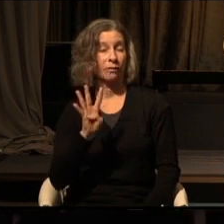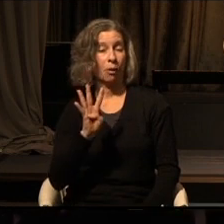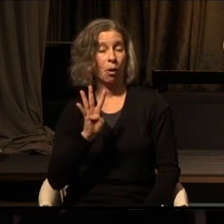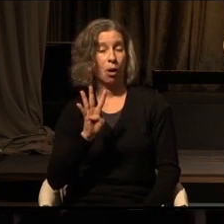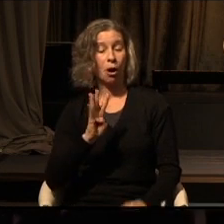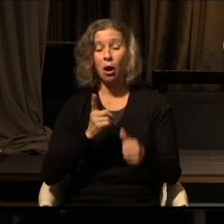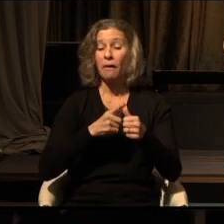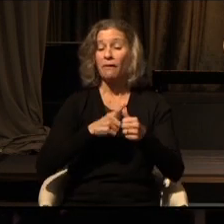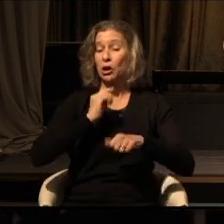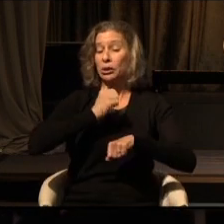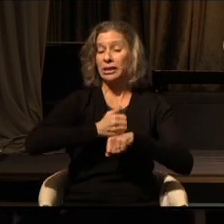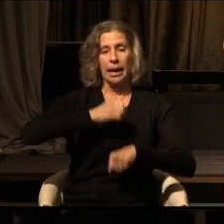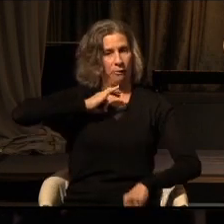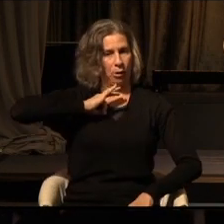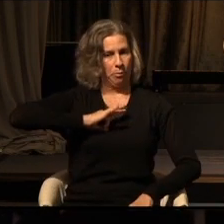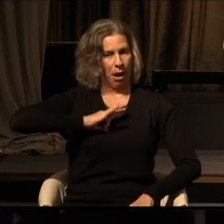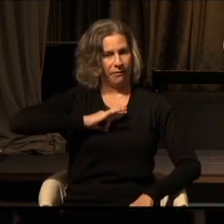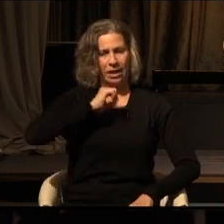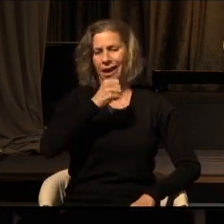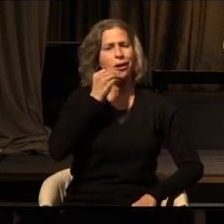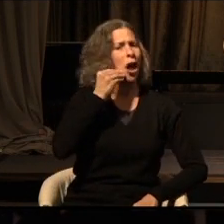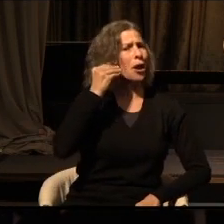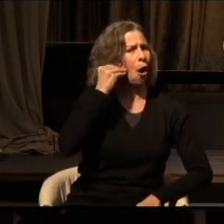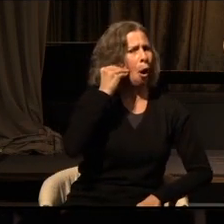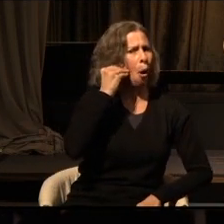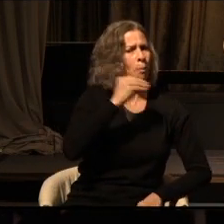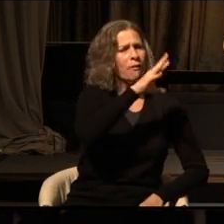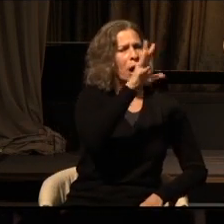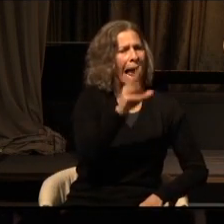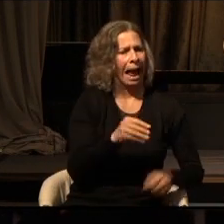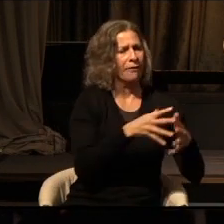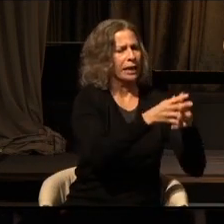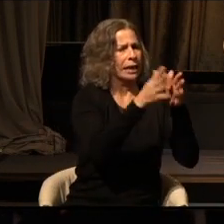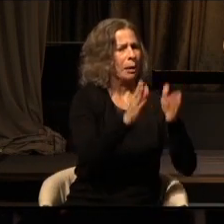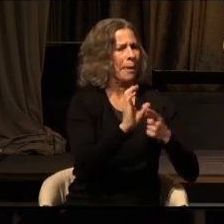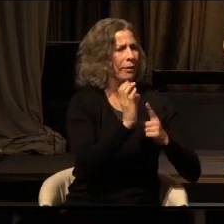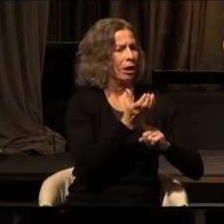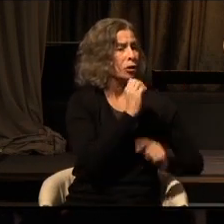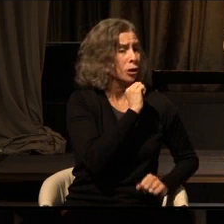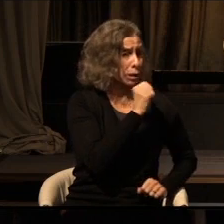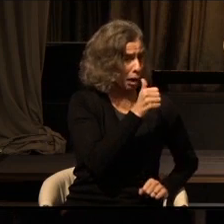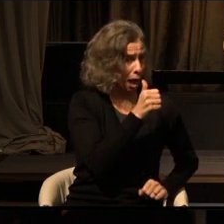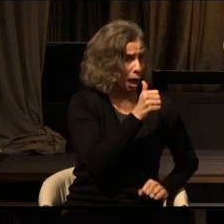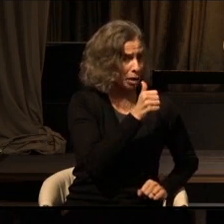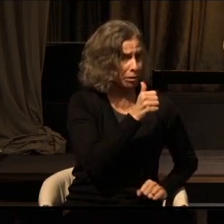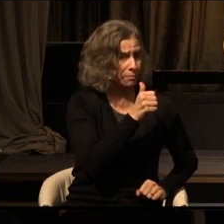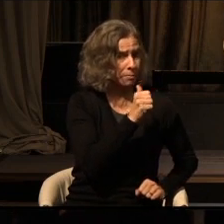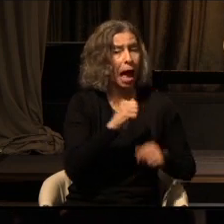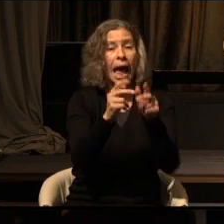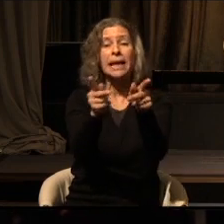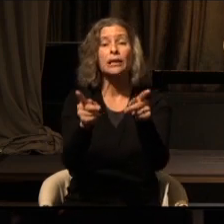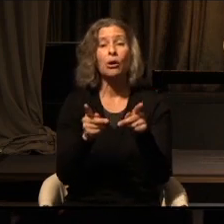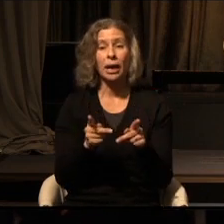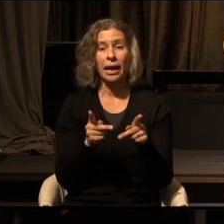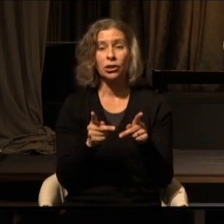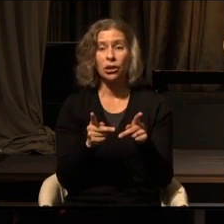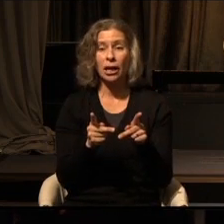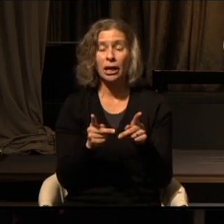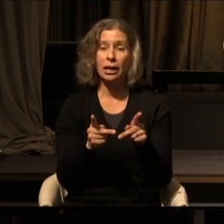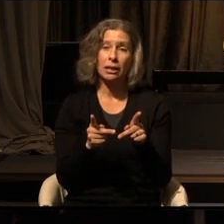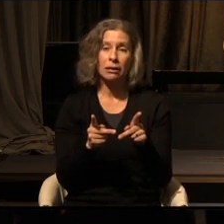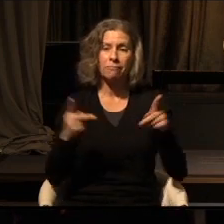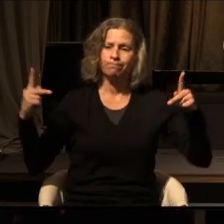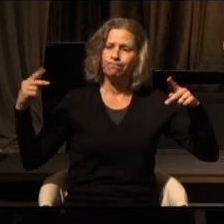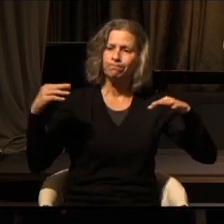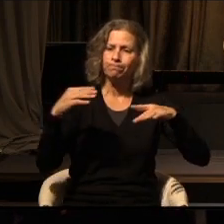for-profit theater venue and not a home for African-American culture. Due to its location in an area populated by a great